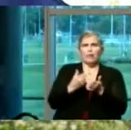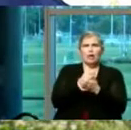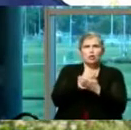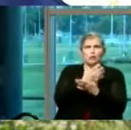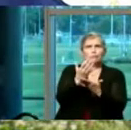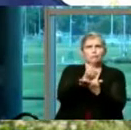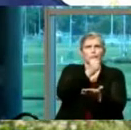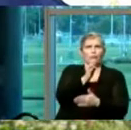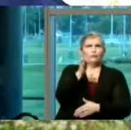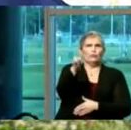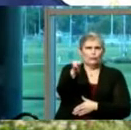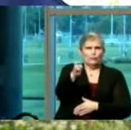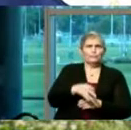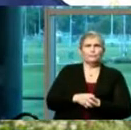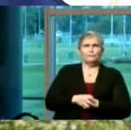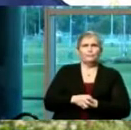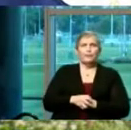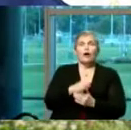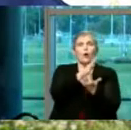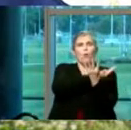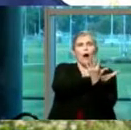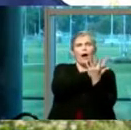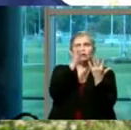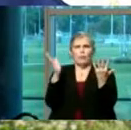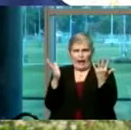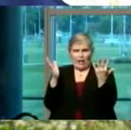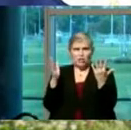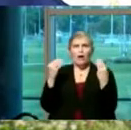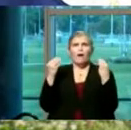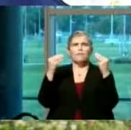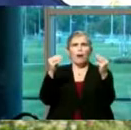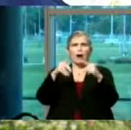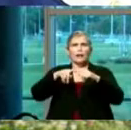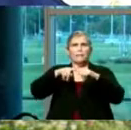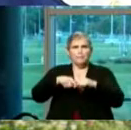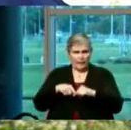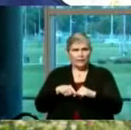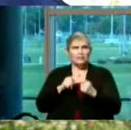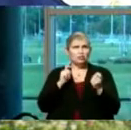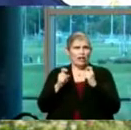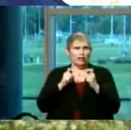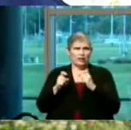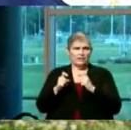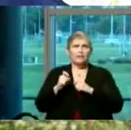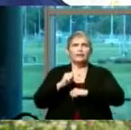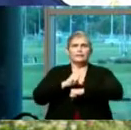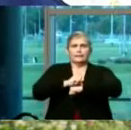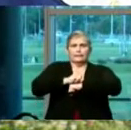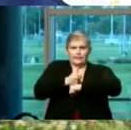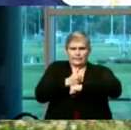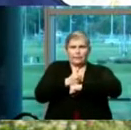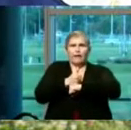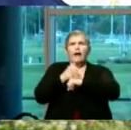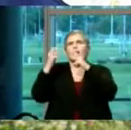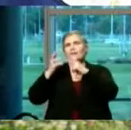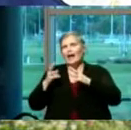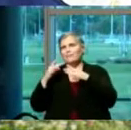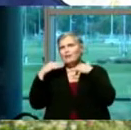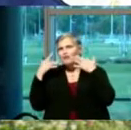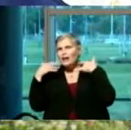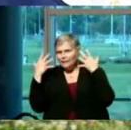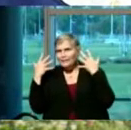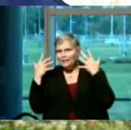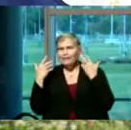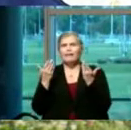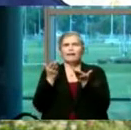opportunity. A wide range of market-based approaches exist to incentivize climate-friendly agricultural